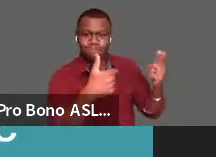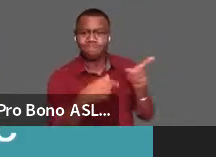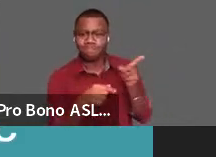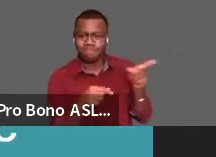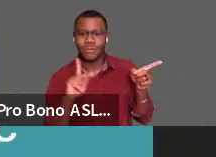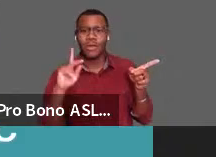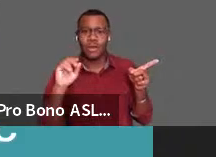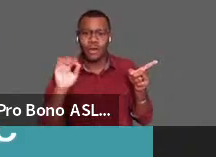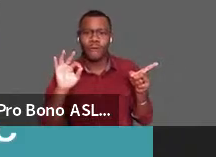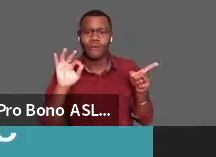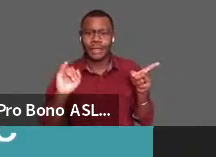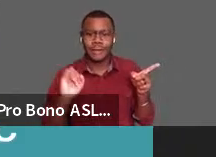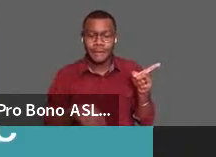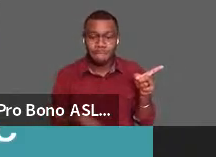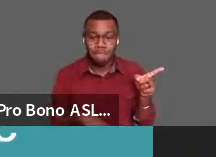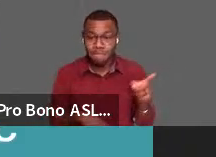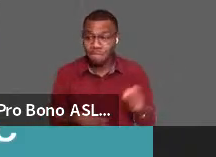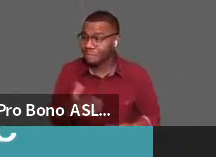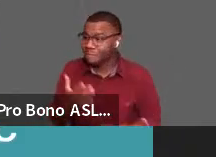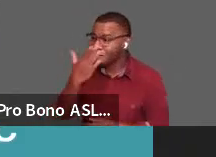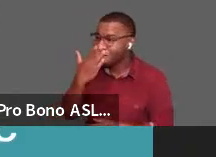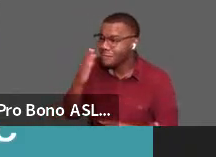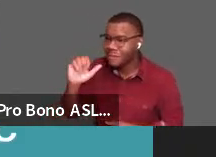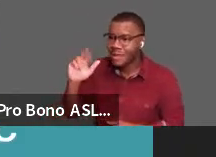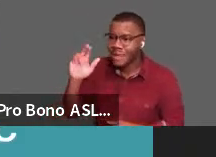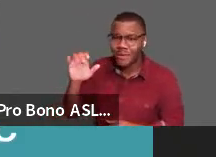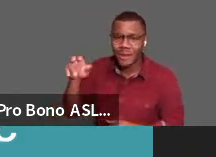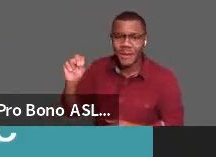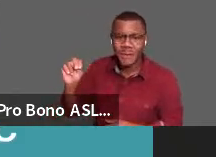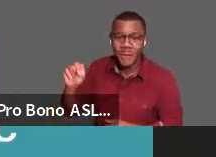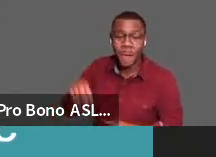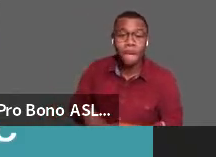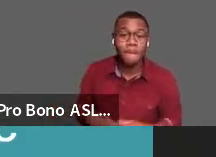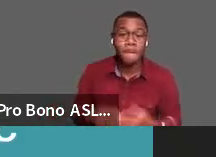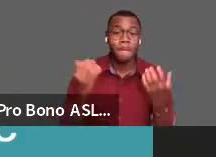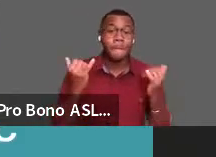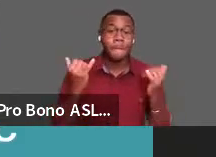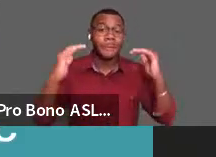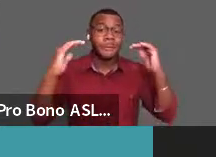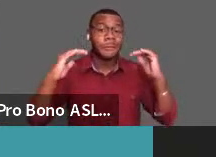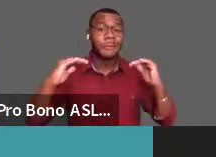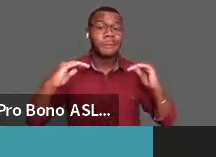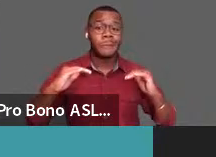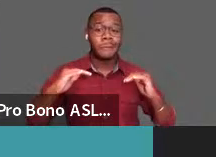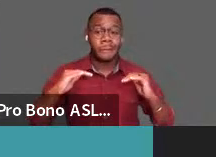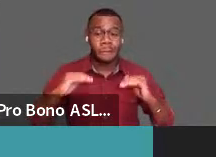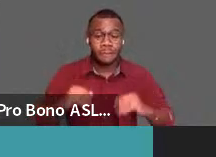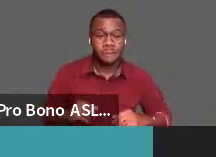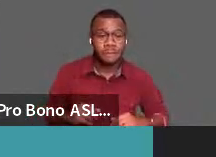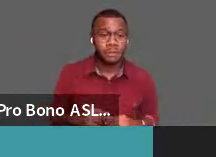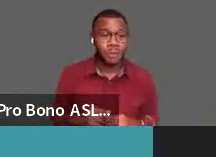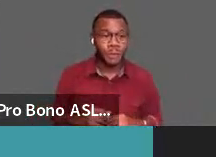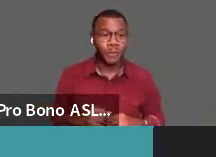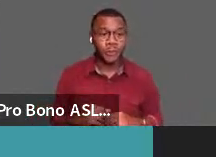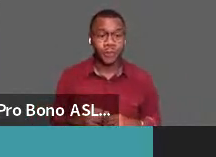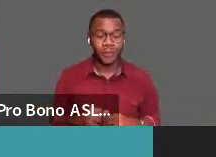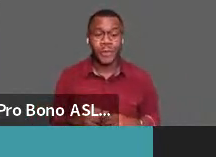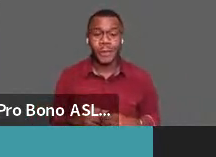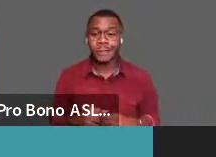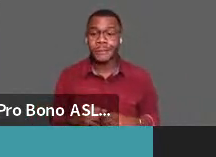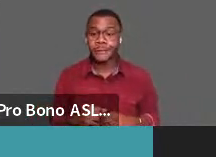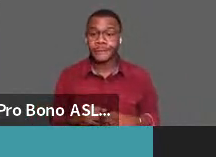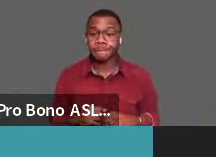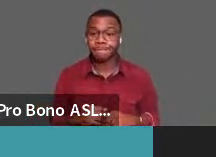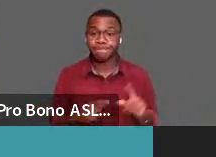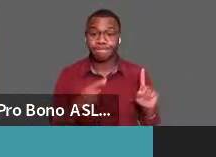Thank you so much, Carolyn. Now we're going to move on to the next team member, who will be talking about, the